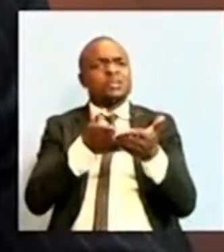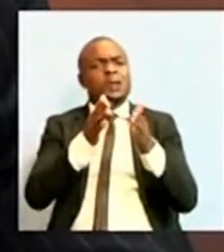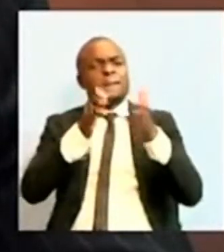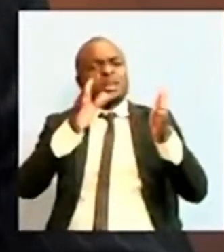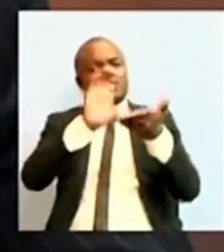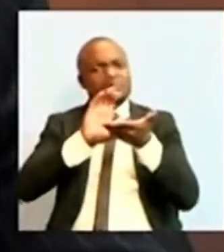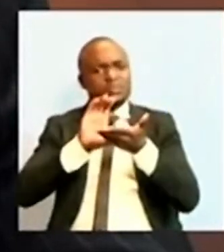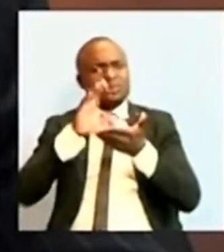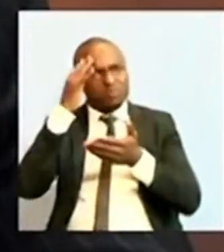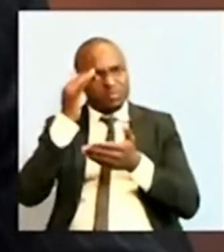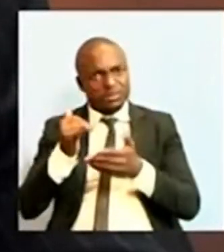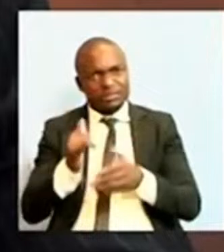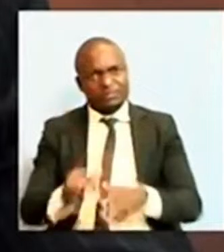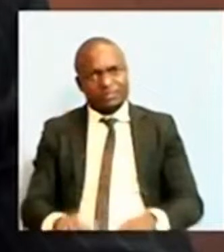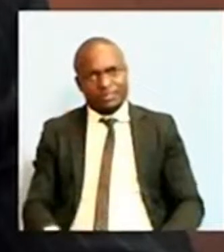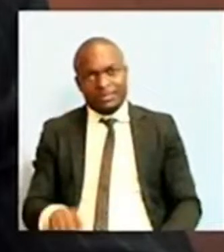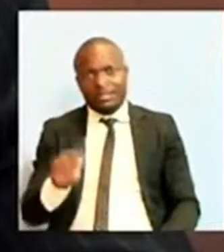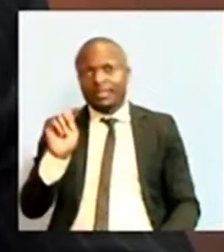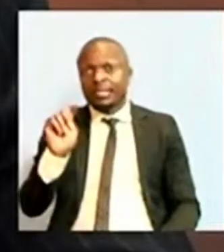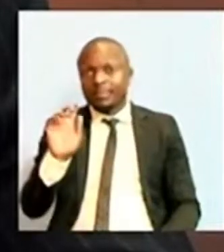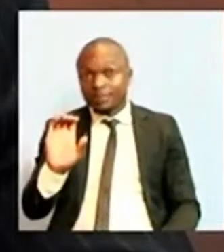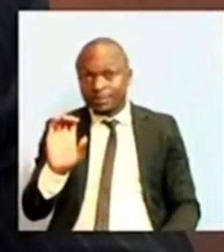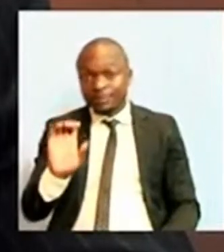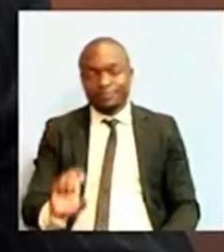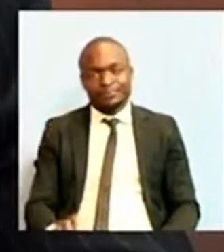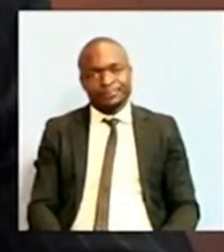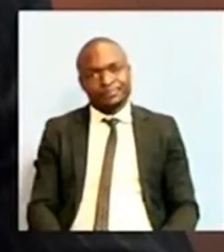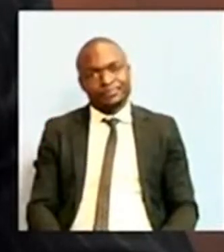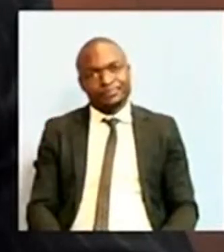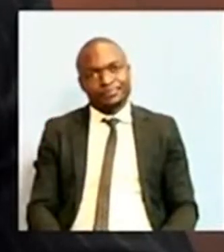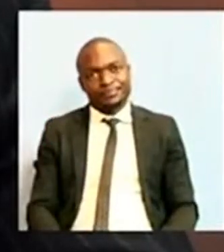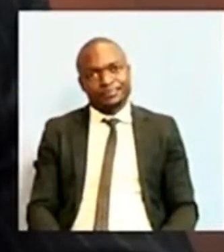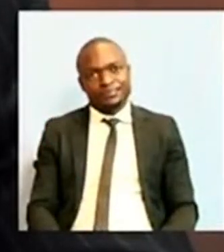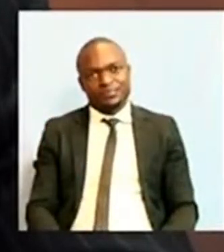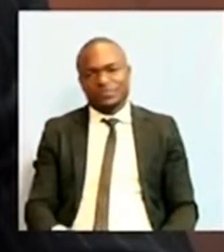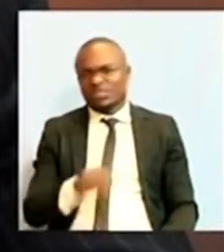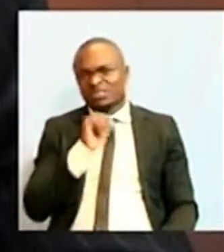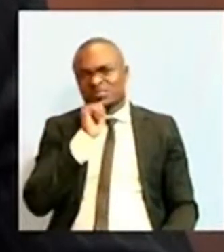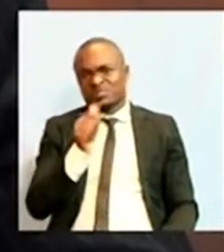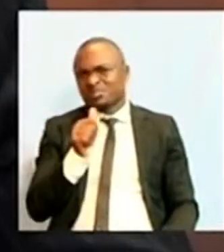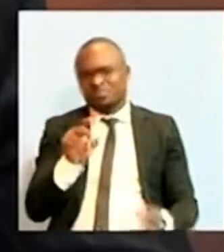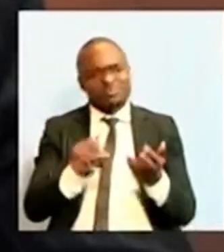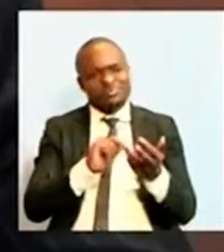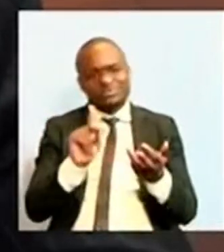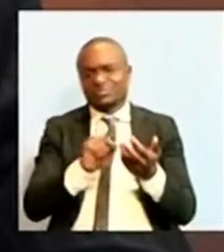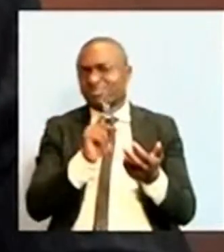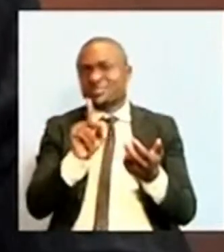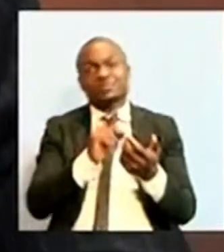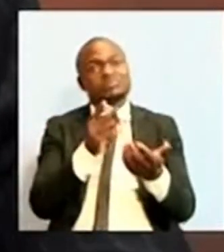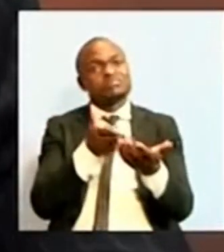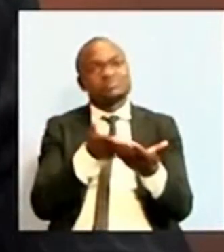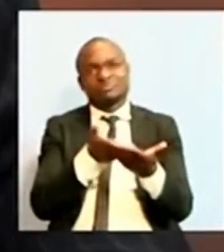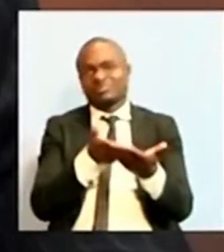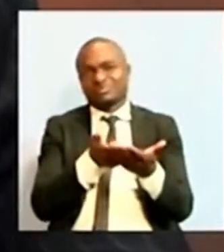debt? TC, it's like you are not prioritizing these